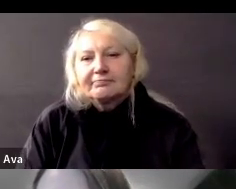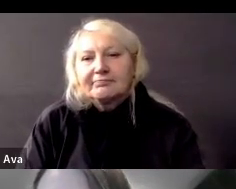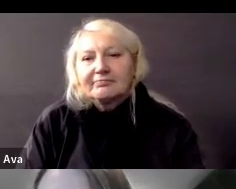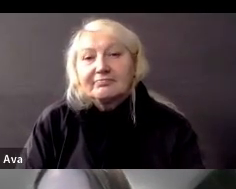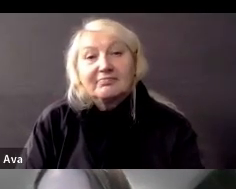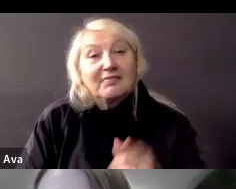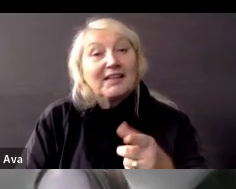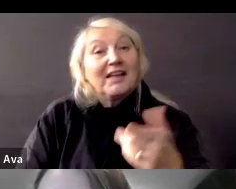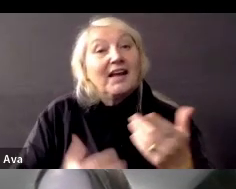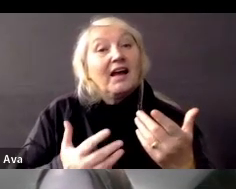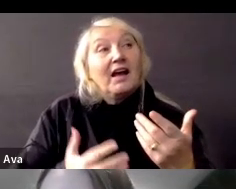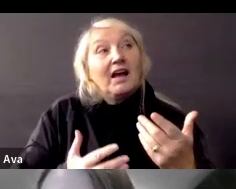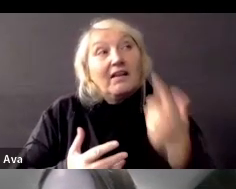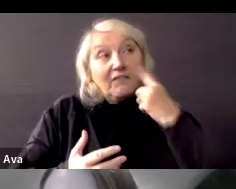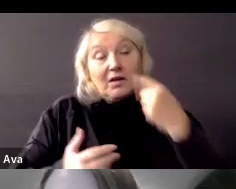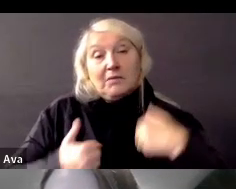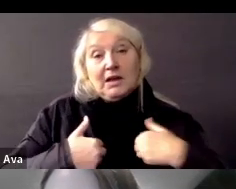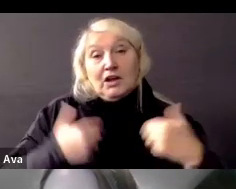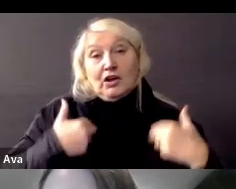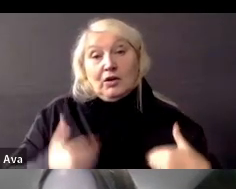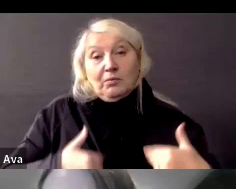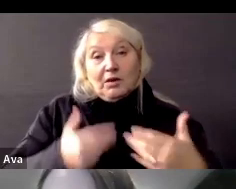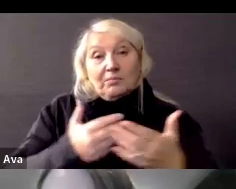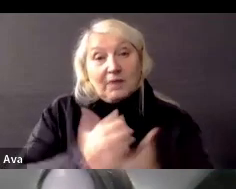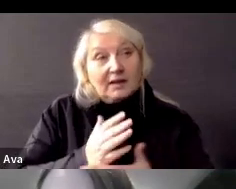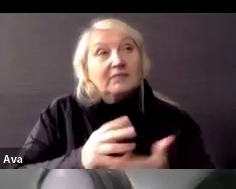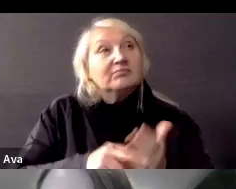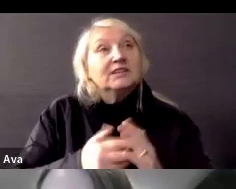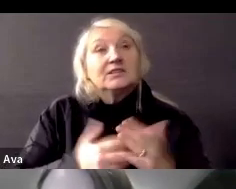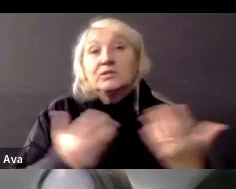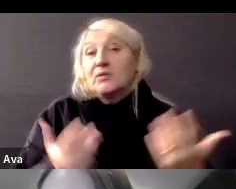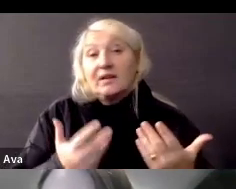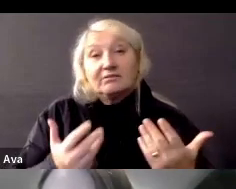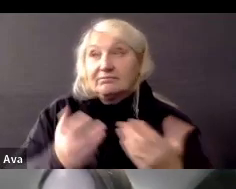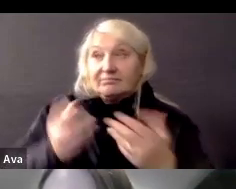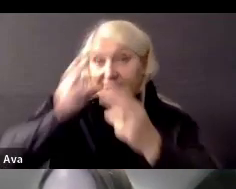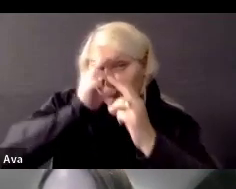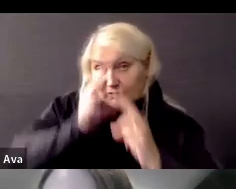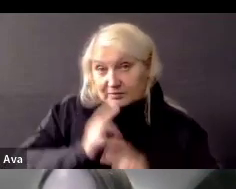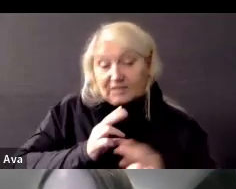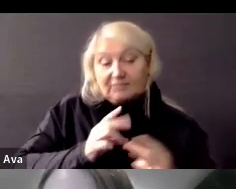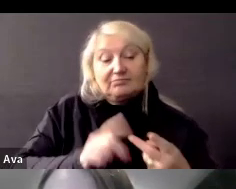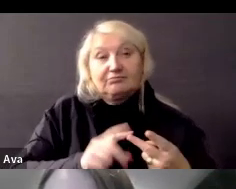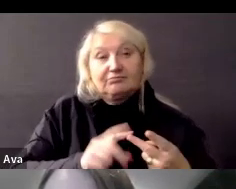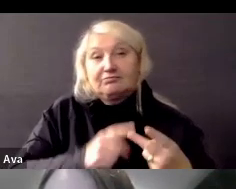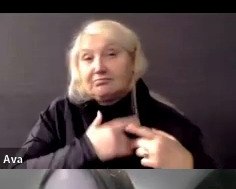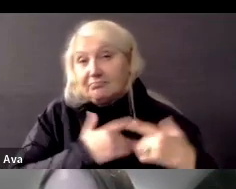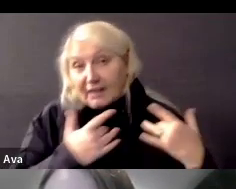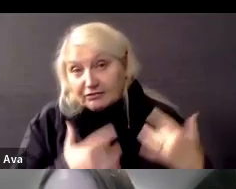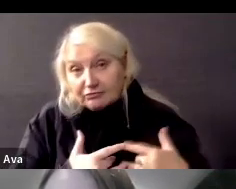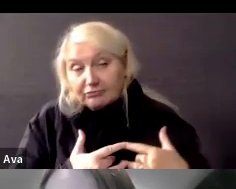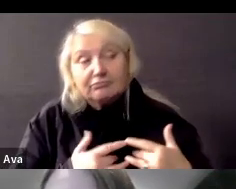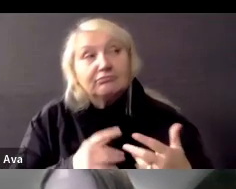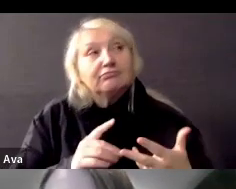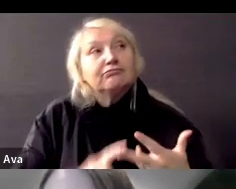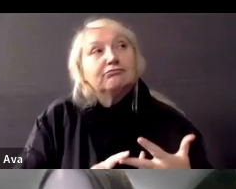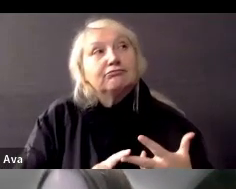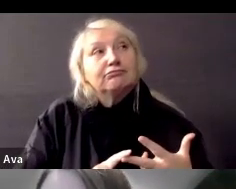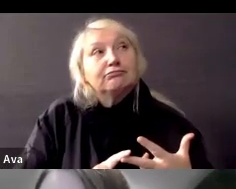human rights means being treated with respect, compassion, understanding.